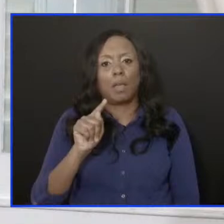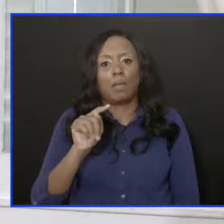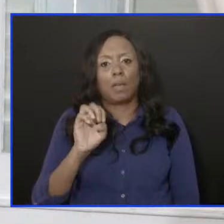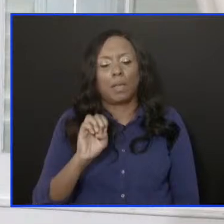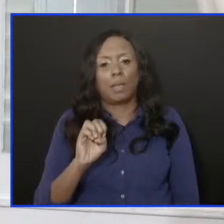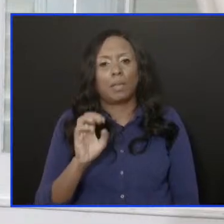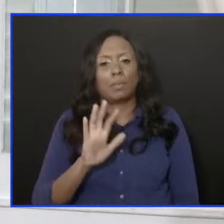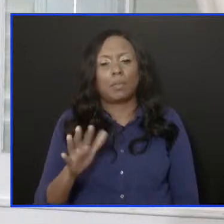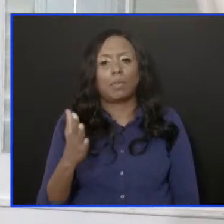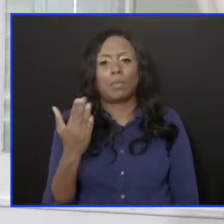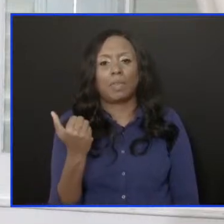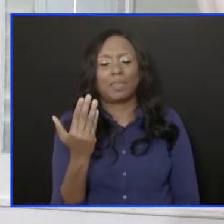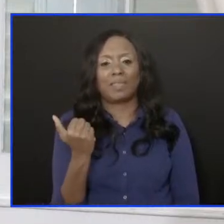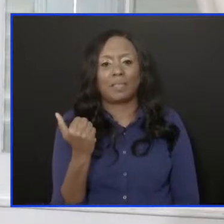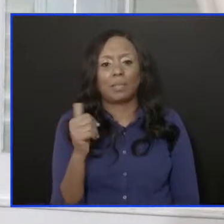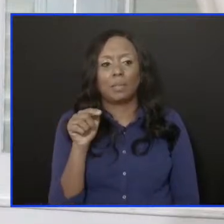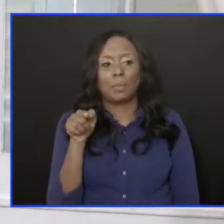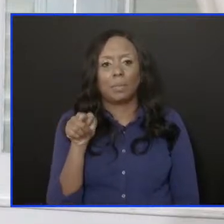15.9%.